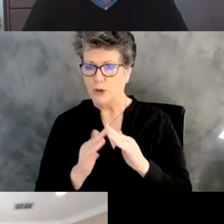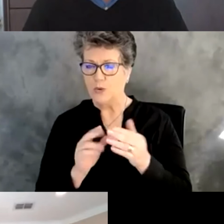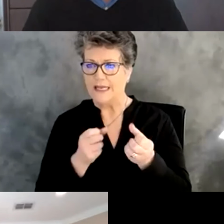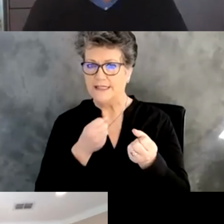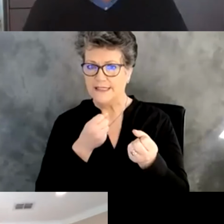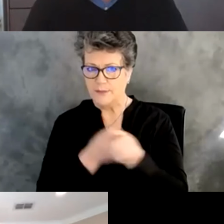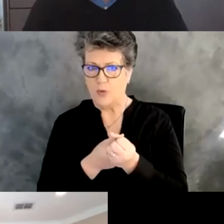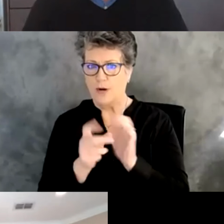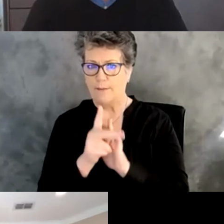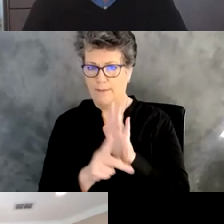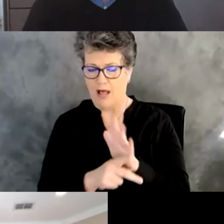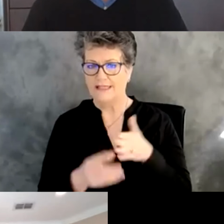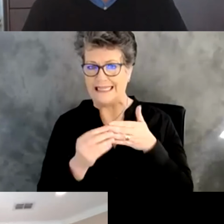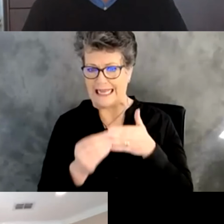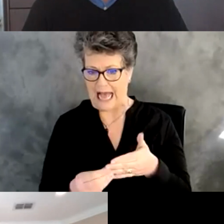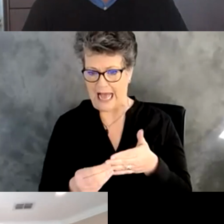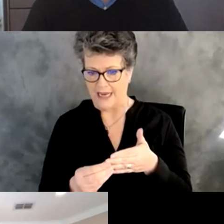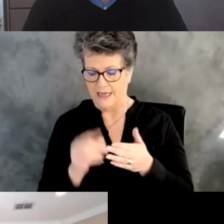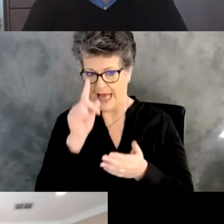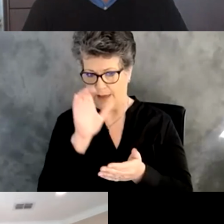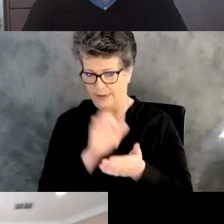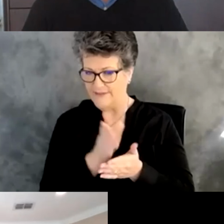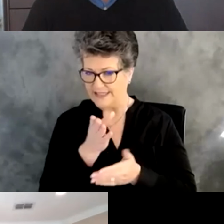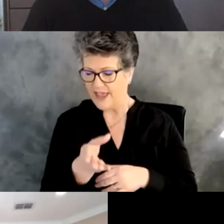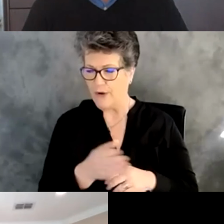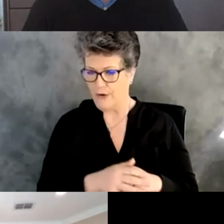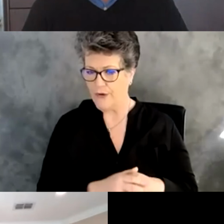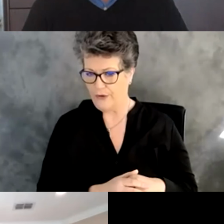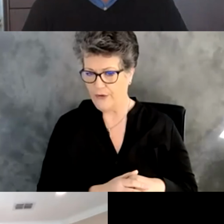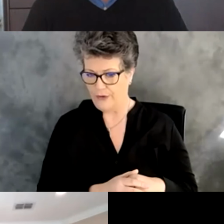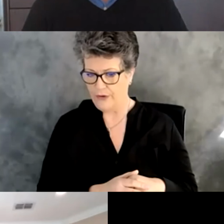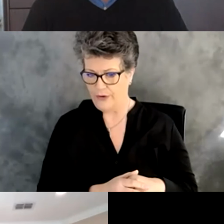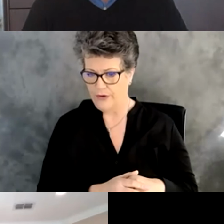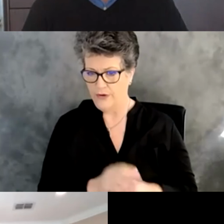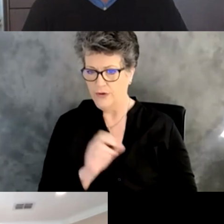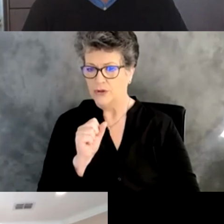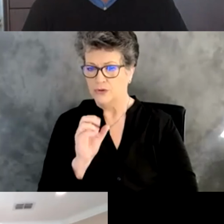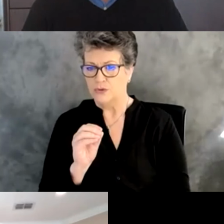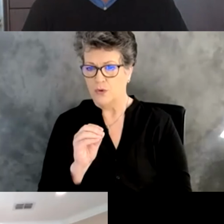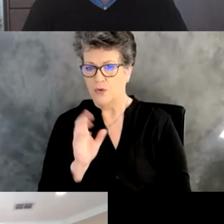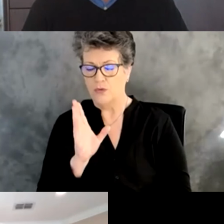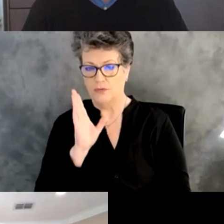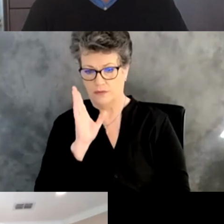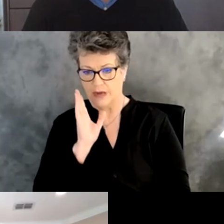policy guide, I believe that is in there. And so I will grab that and send that as well.